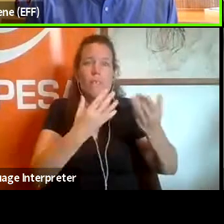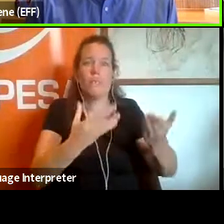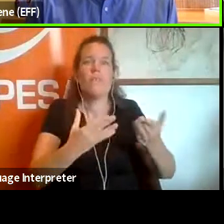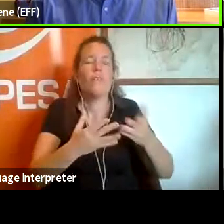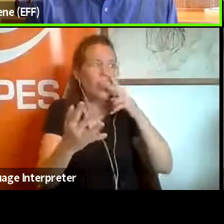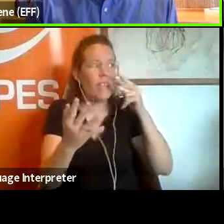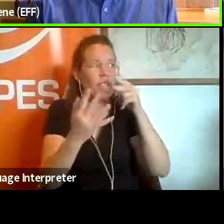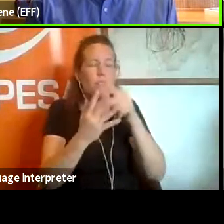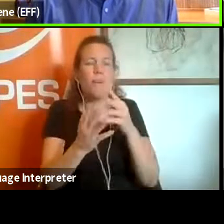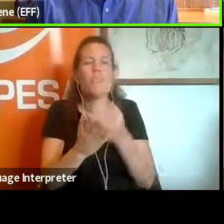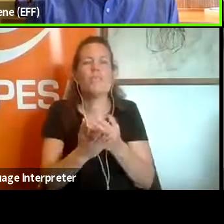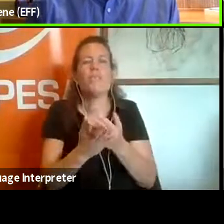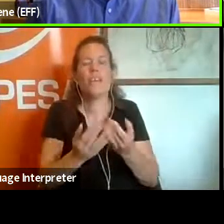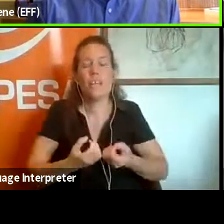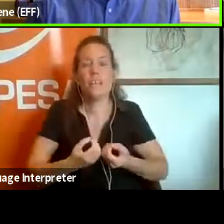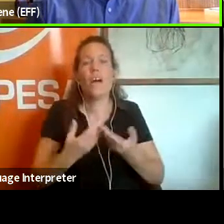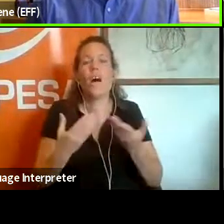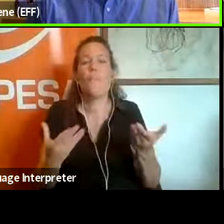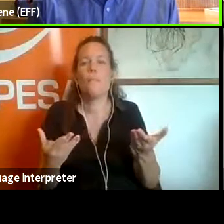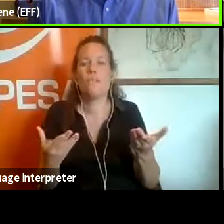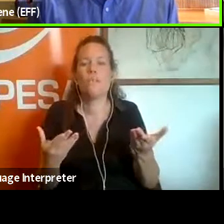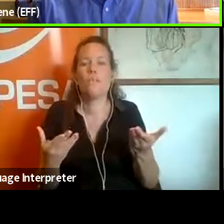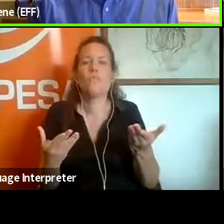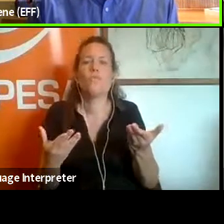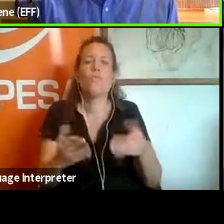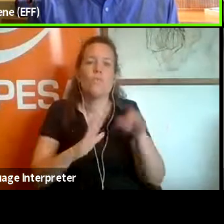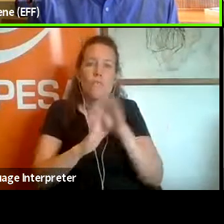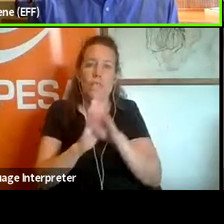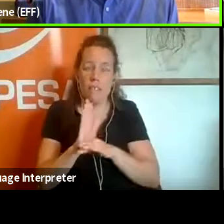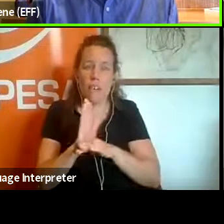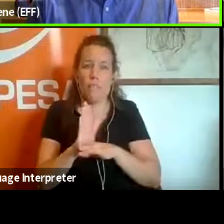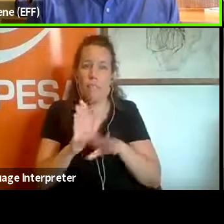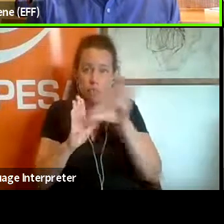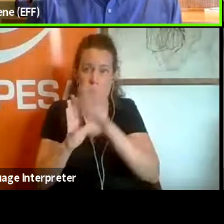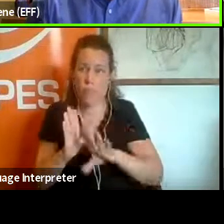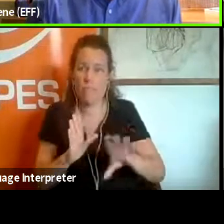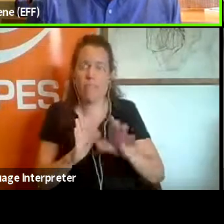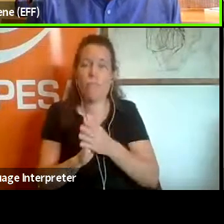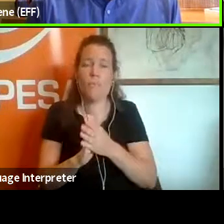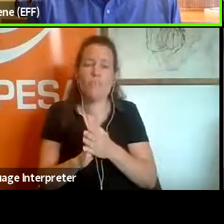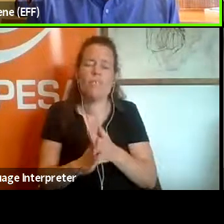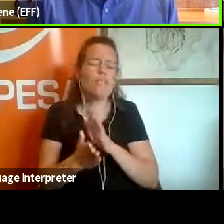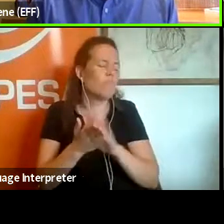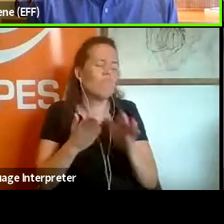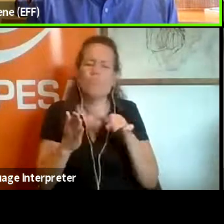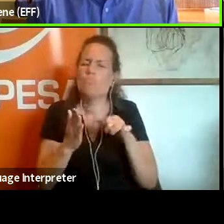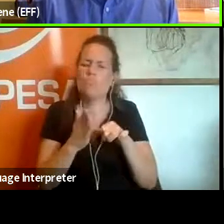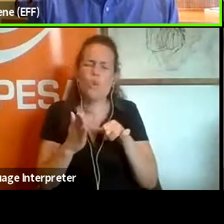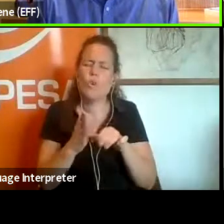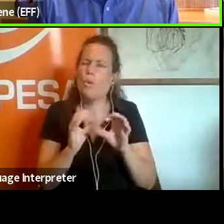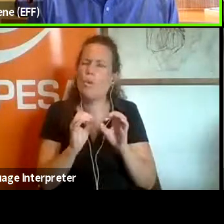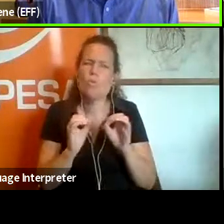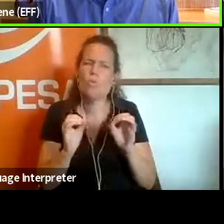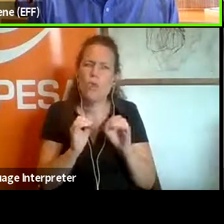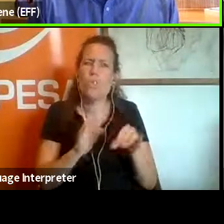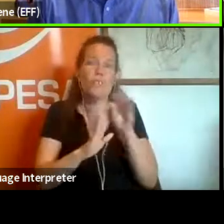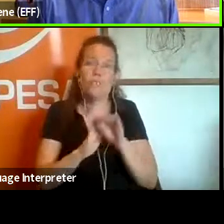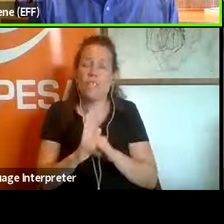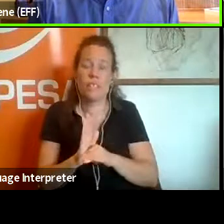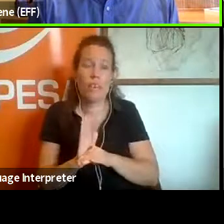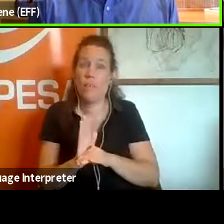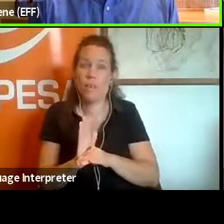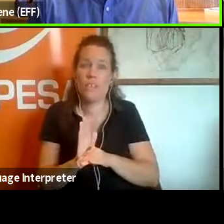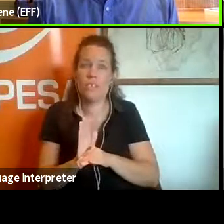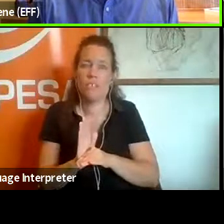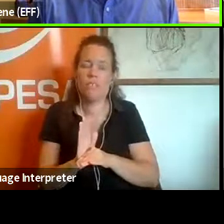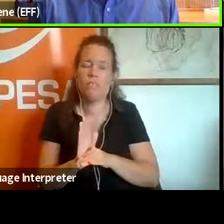transparency and appeals requirements on the platforms, and the problem is not so much with those requirements, some of which